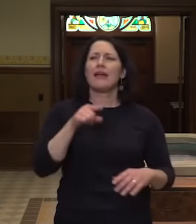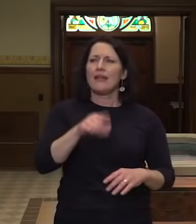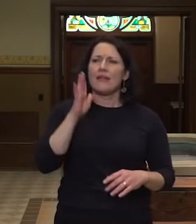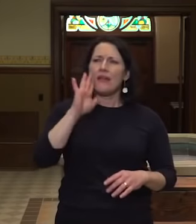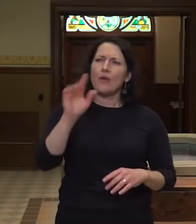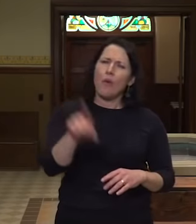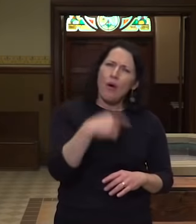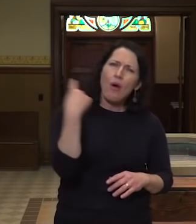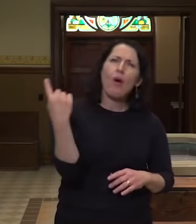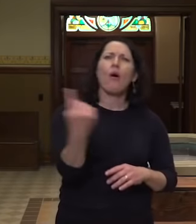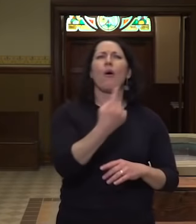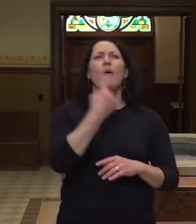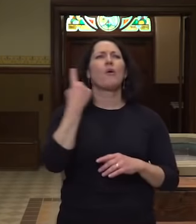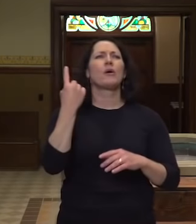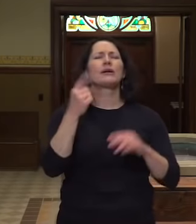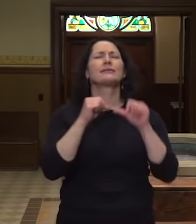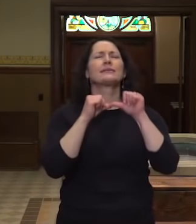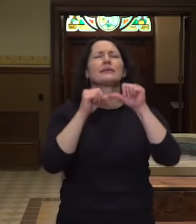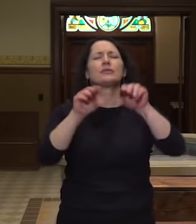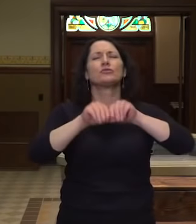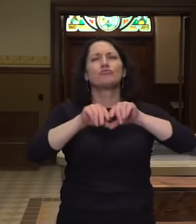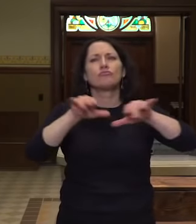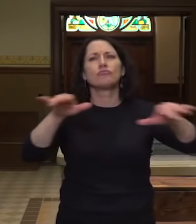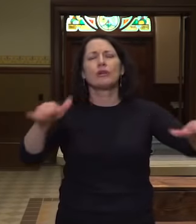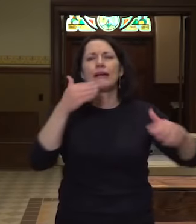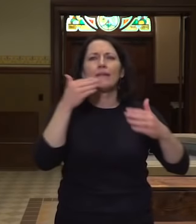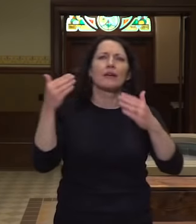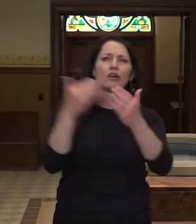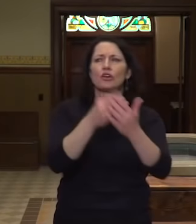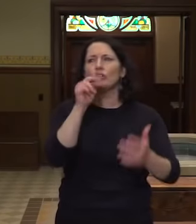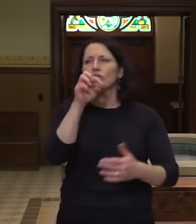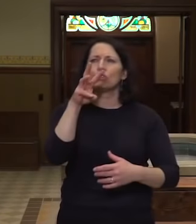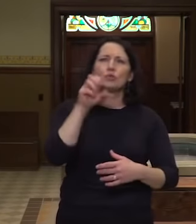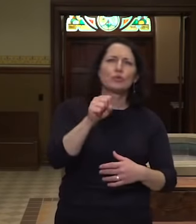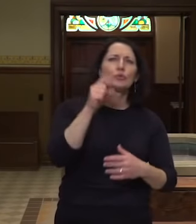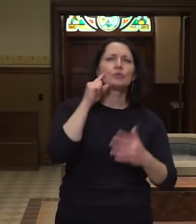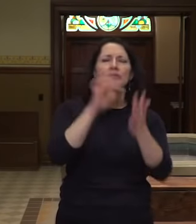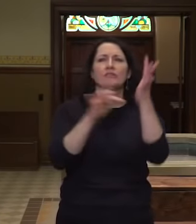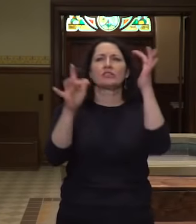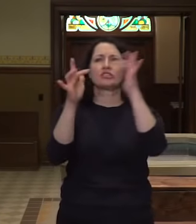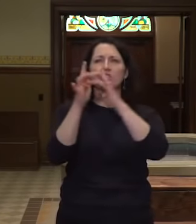always be able to spread the news, the good news of Jesus to their